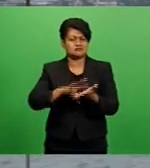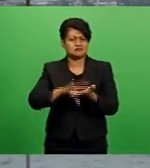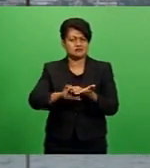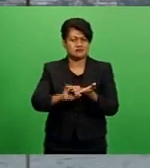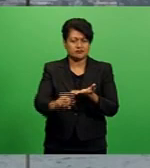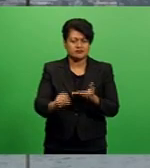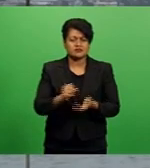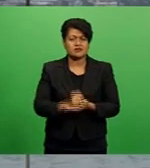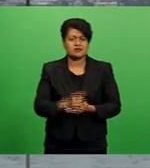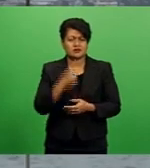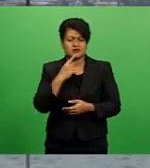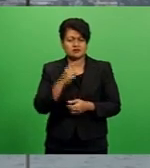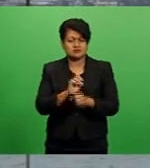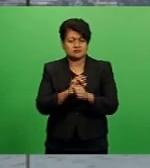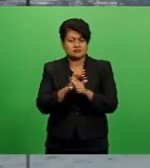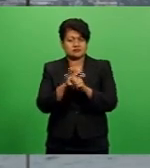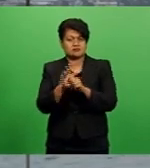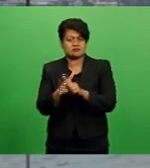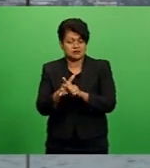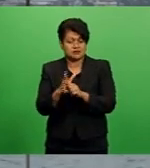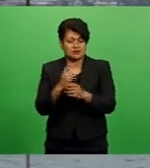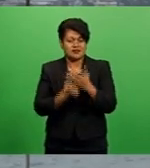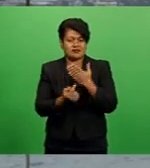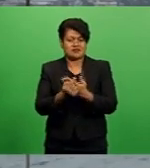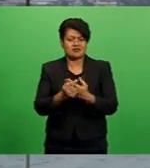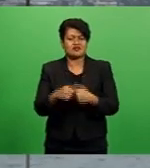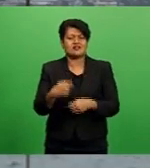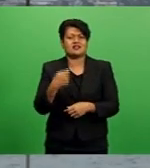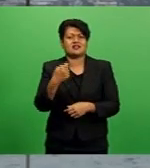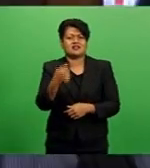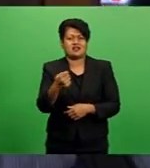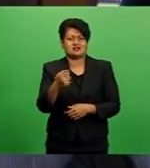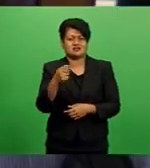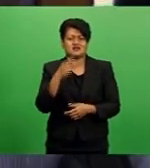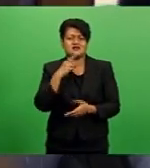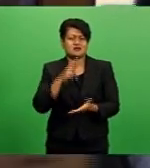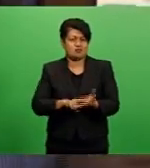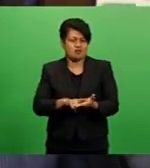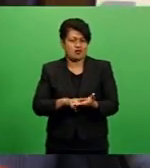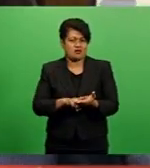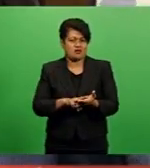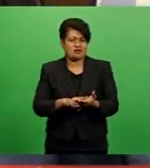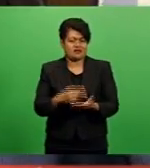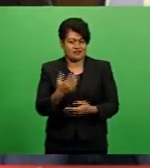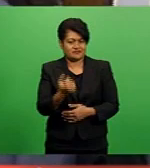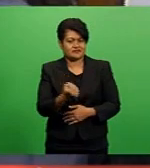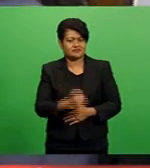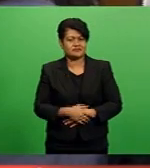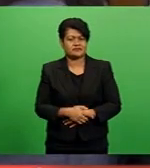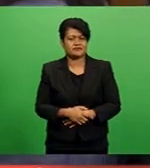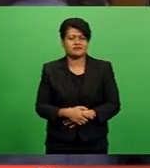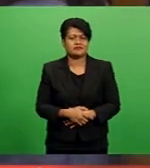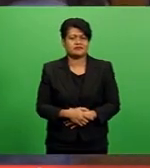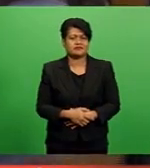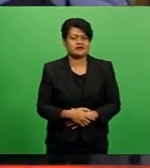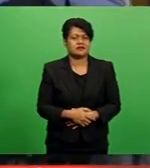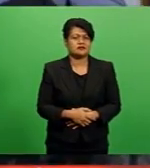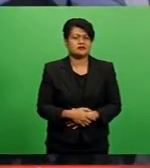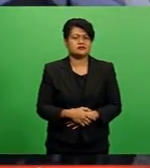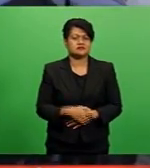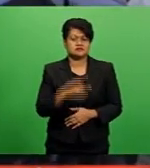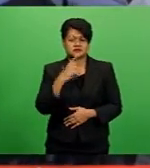the coronavirus will be known when the next annual report comes out. The fund says they are still processing some